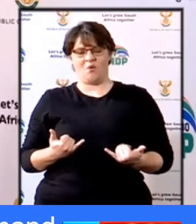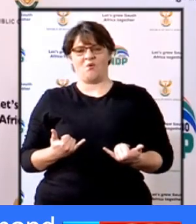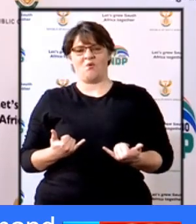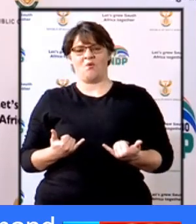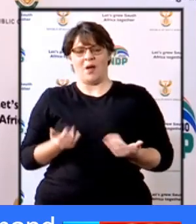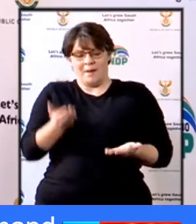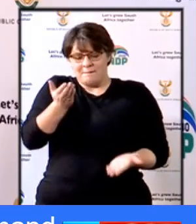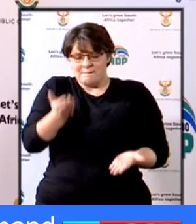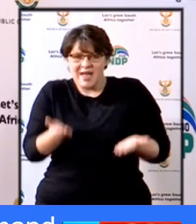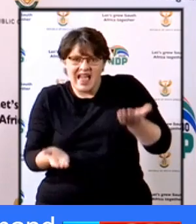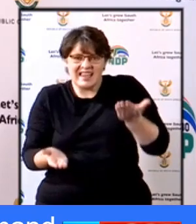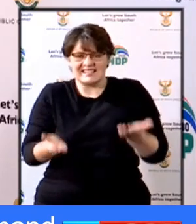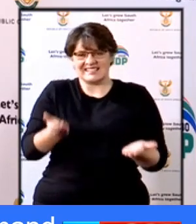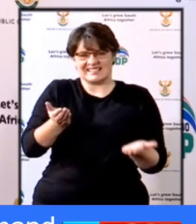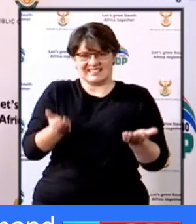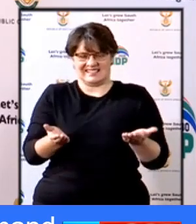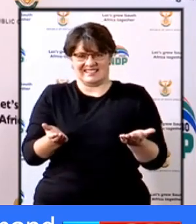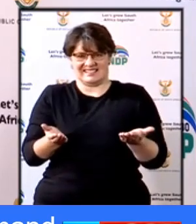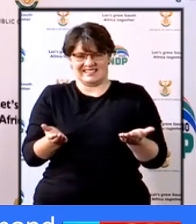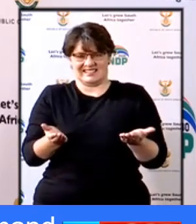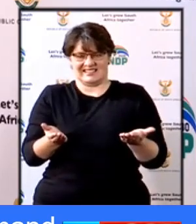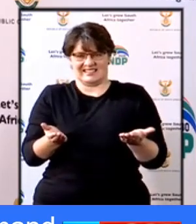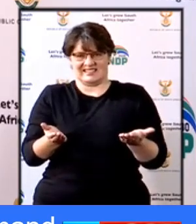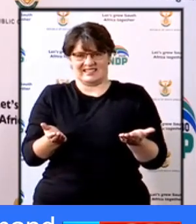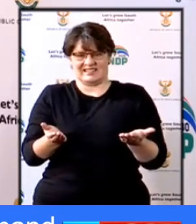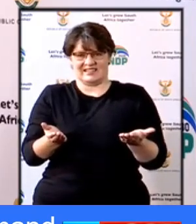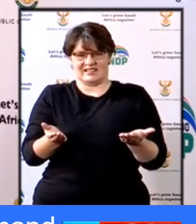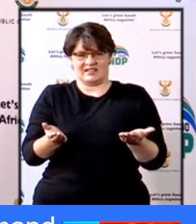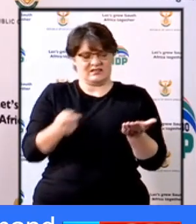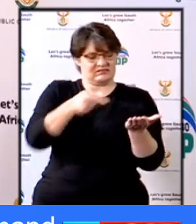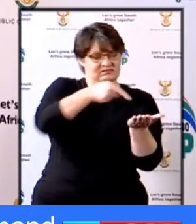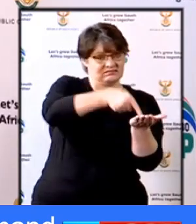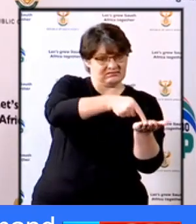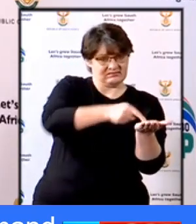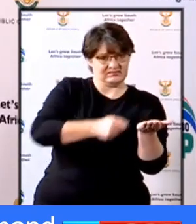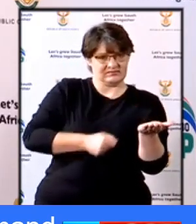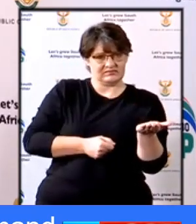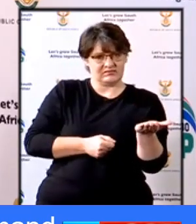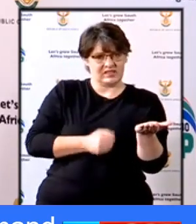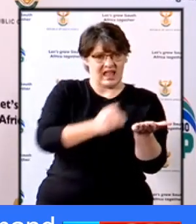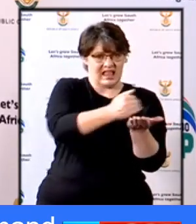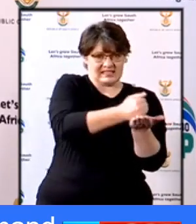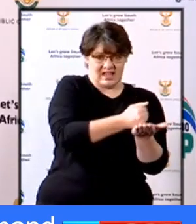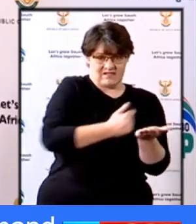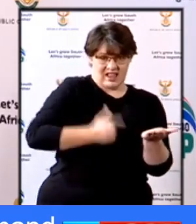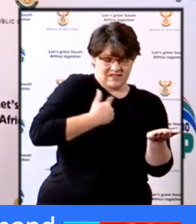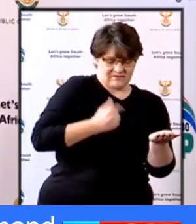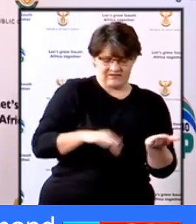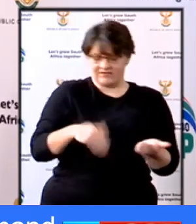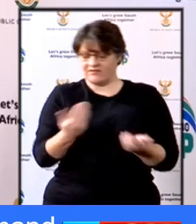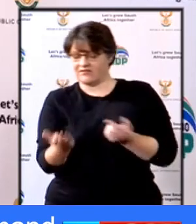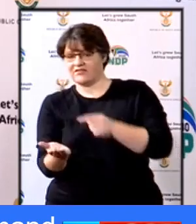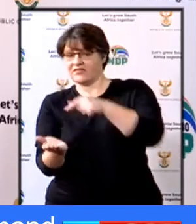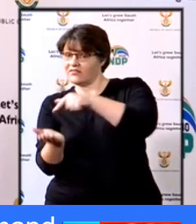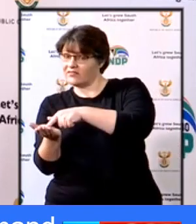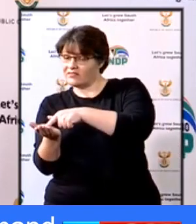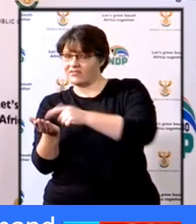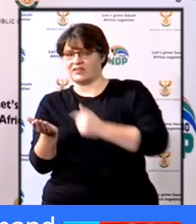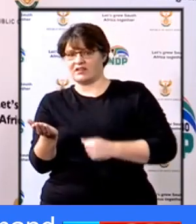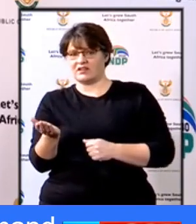delicate balancing act between, on one hand, saving lives, on the other,